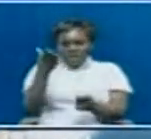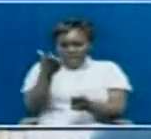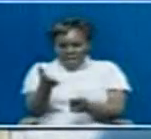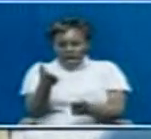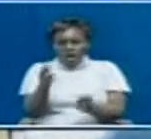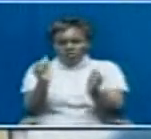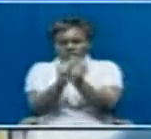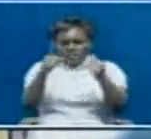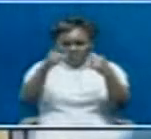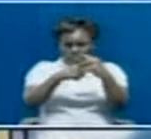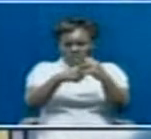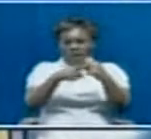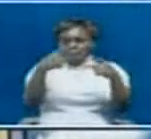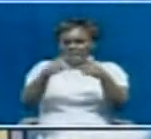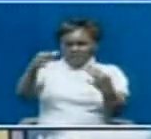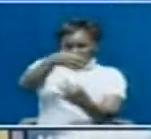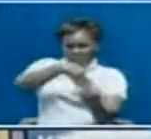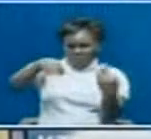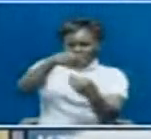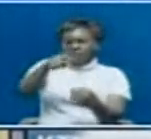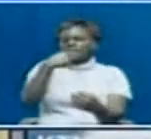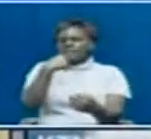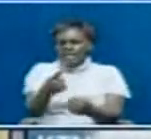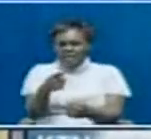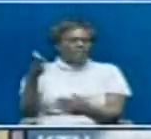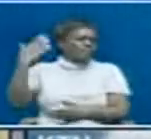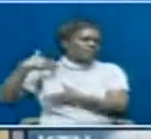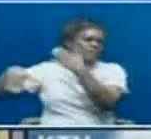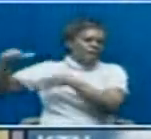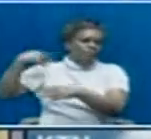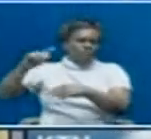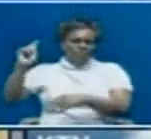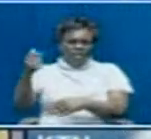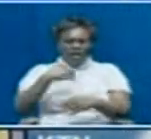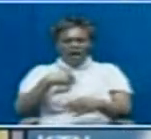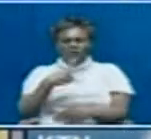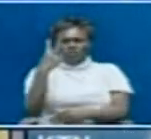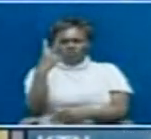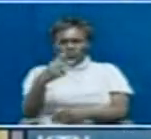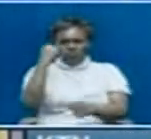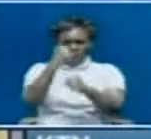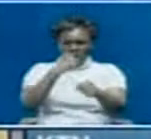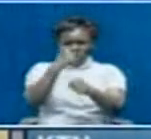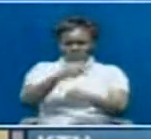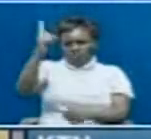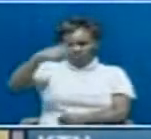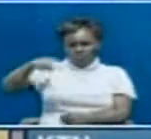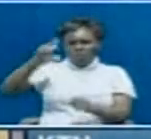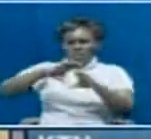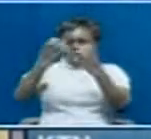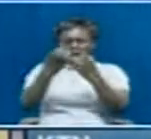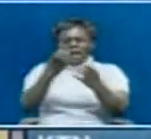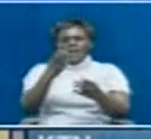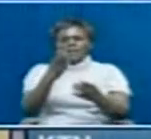from the current 16, but according to the federation, these negotiations date back to the days when Kenya had two factions and had the approval of the world governing